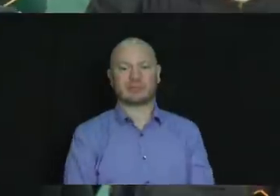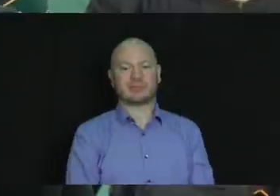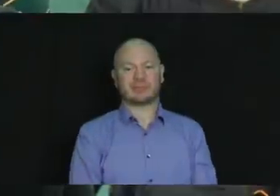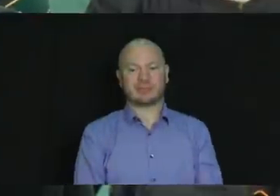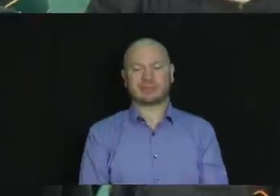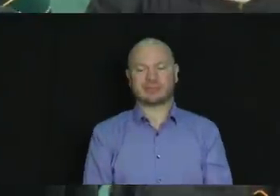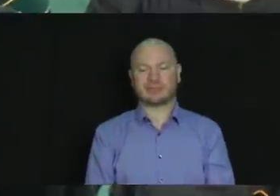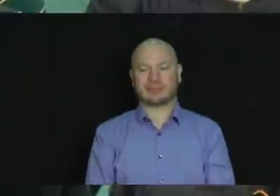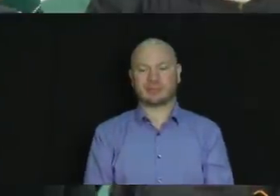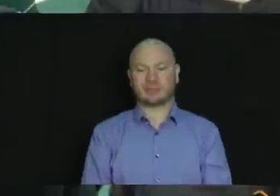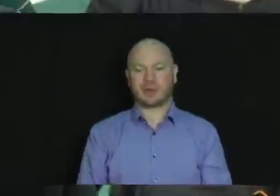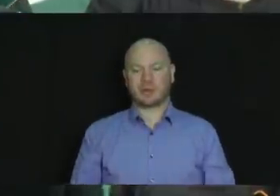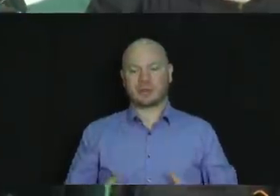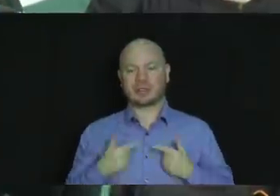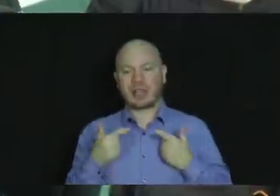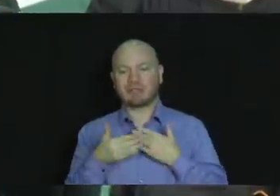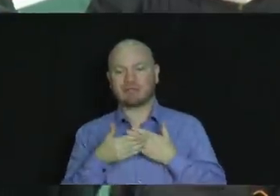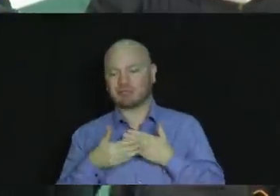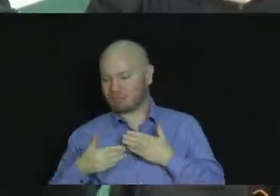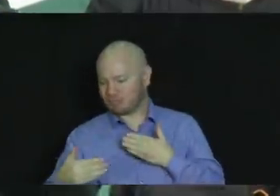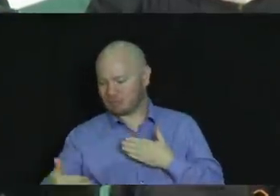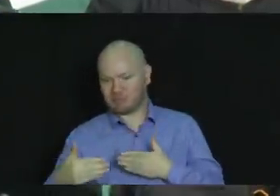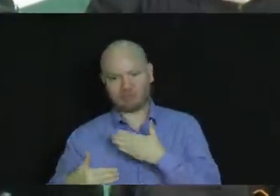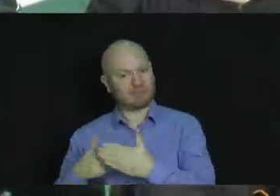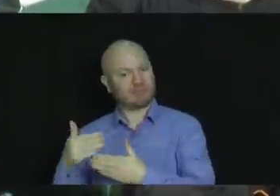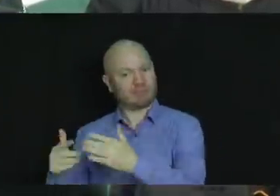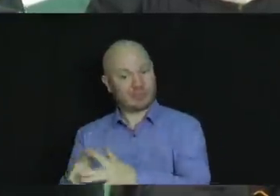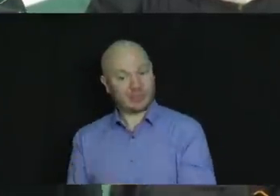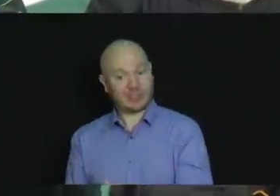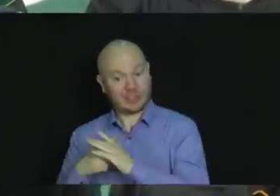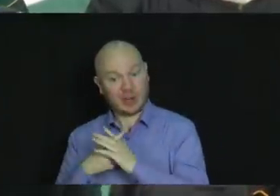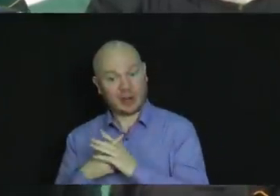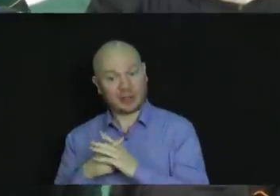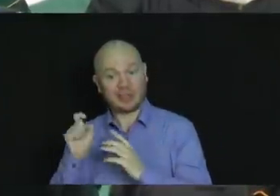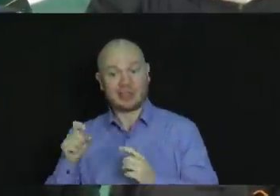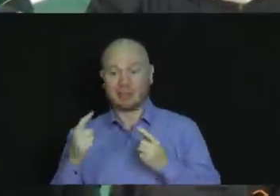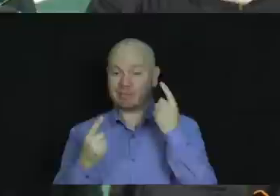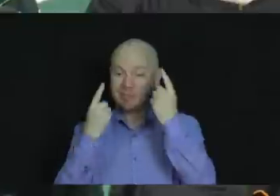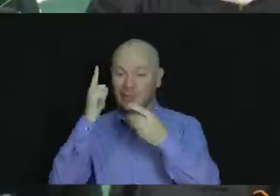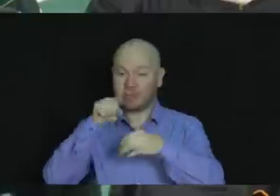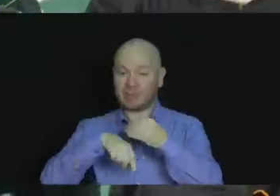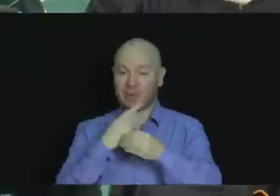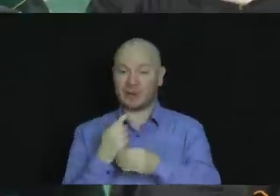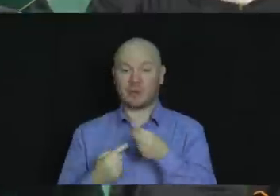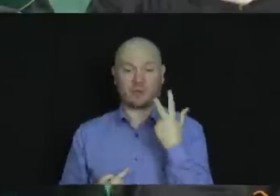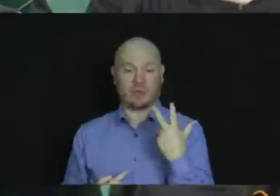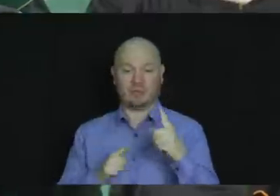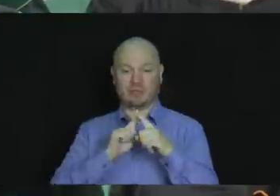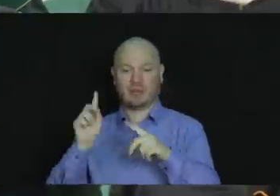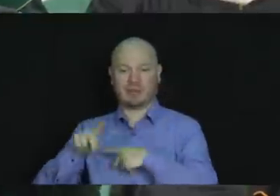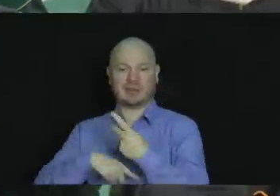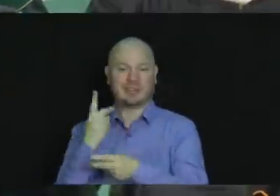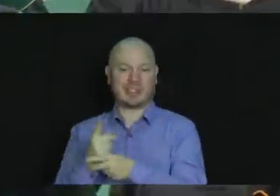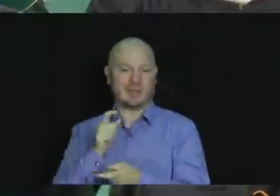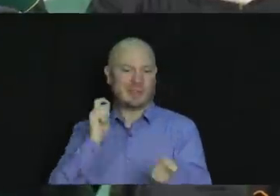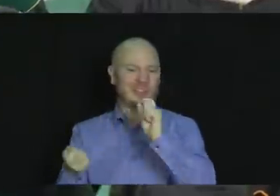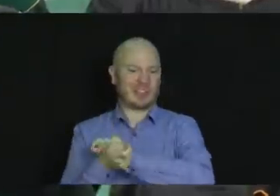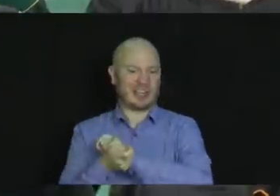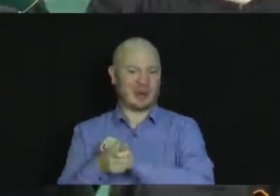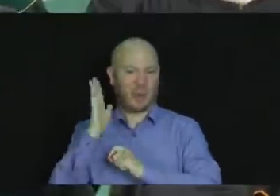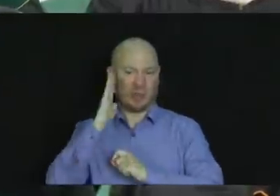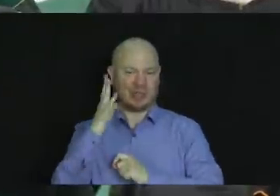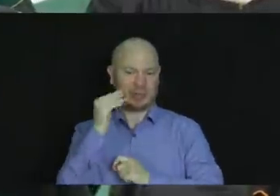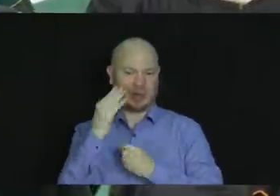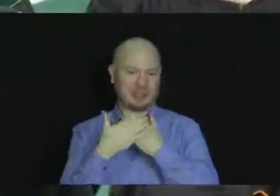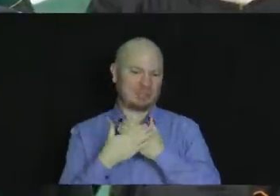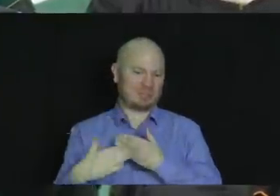next steps, it may be instructive to consider three types of change that you will have and will encounter